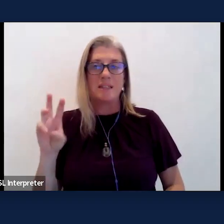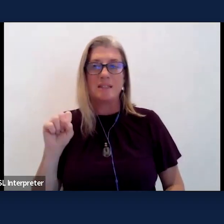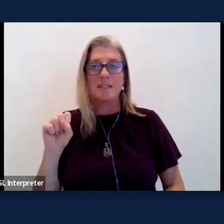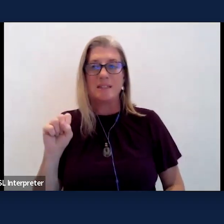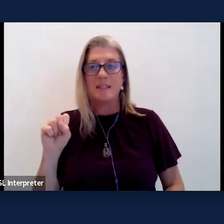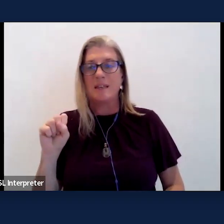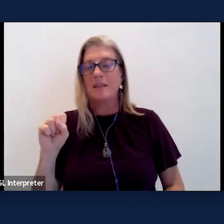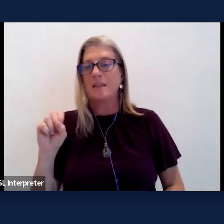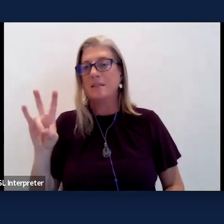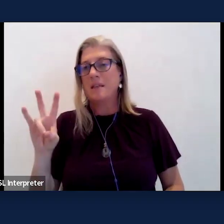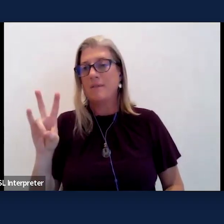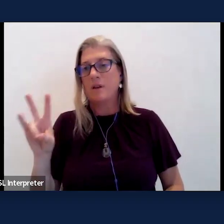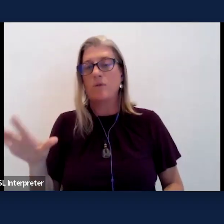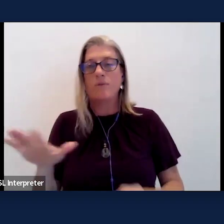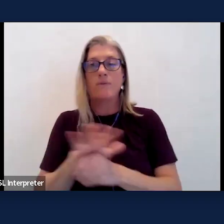quad